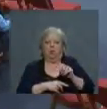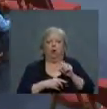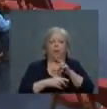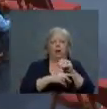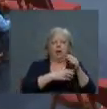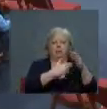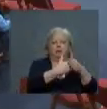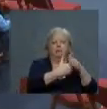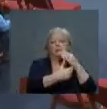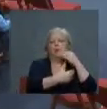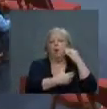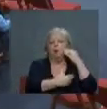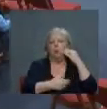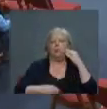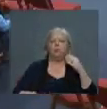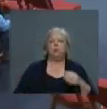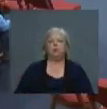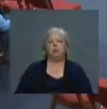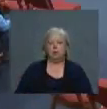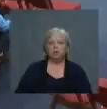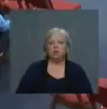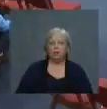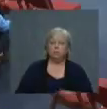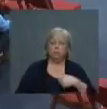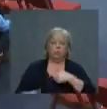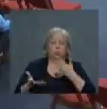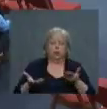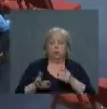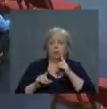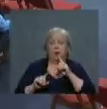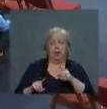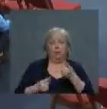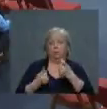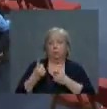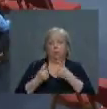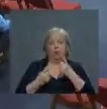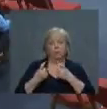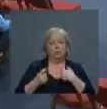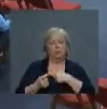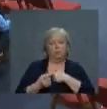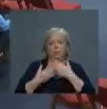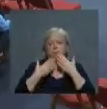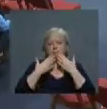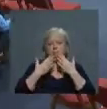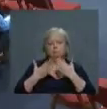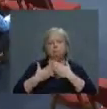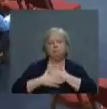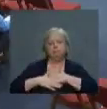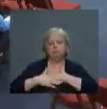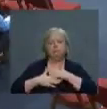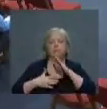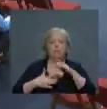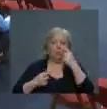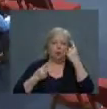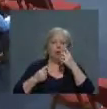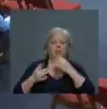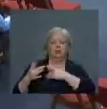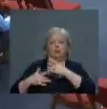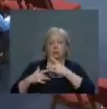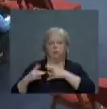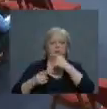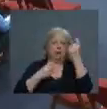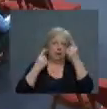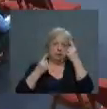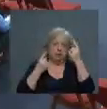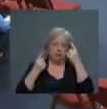we can get to that. But. We're here to answer questions, and we appreciate your thoughts and concerns and consideration